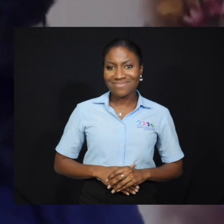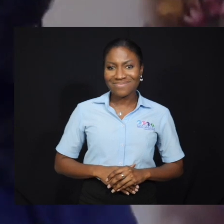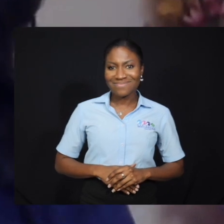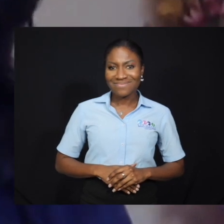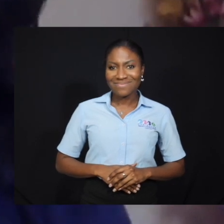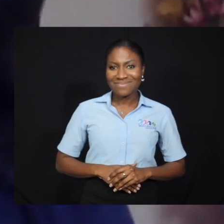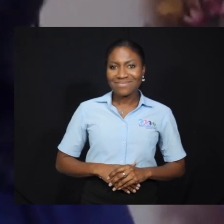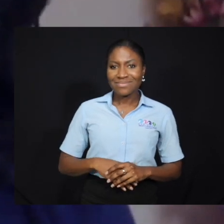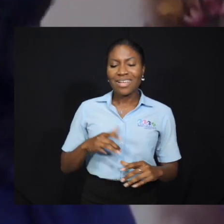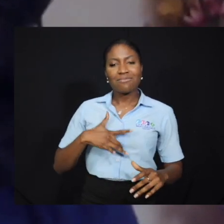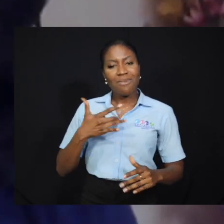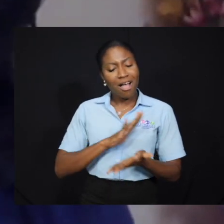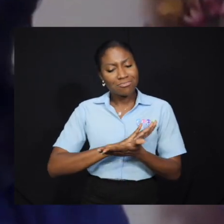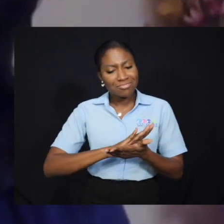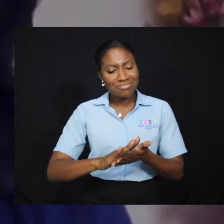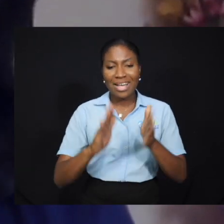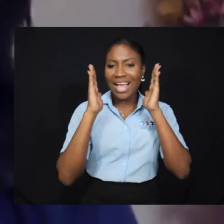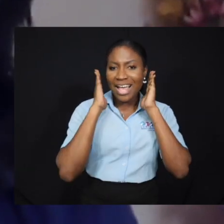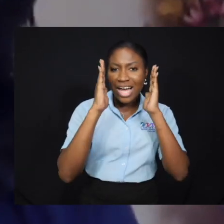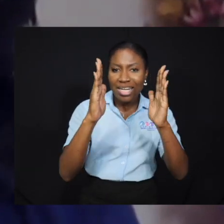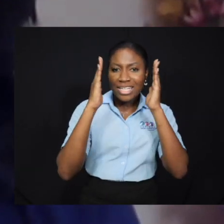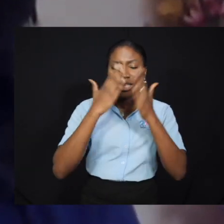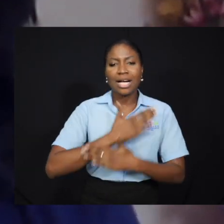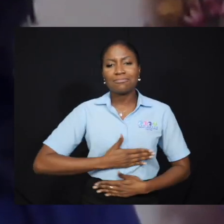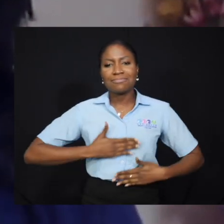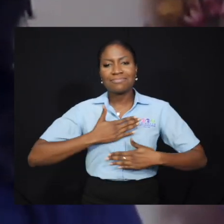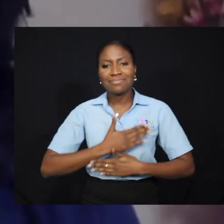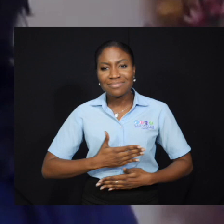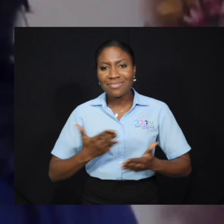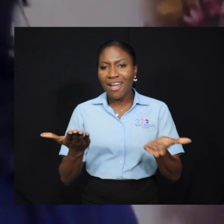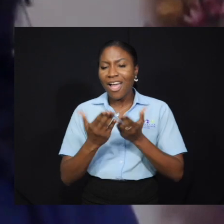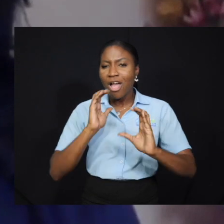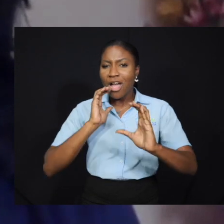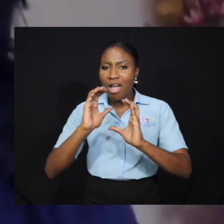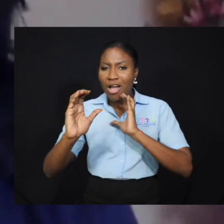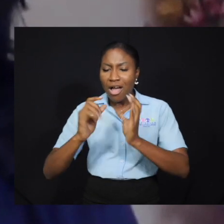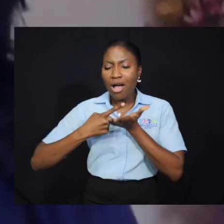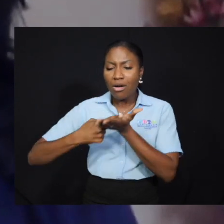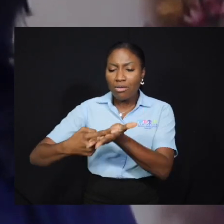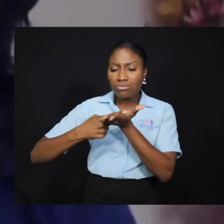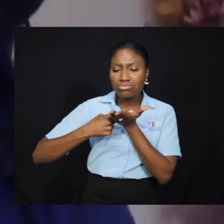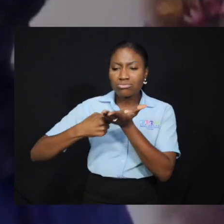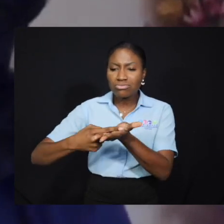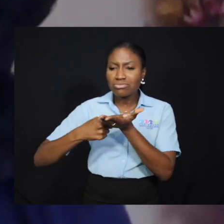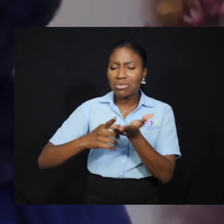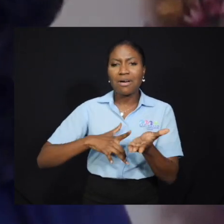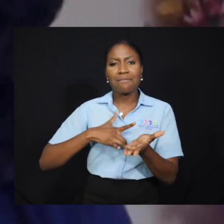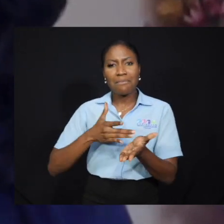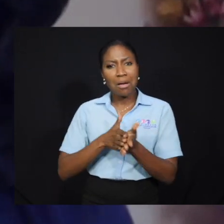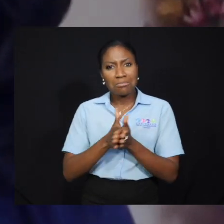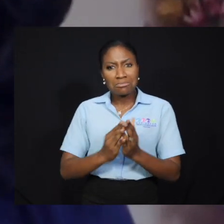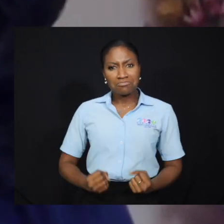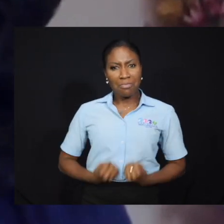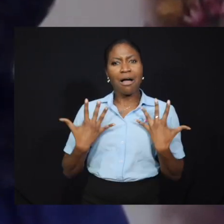this conversation. It's quite vivacious and very inspiring. In terms of our support to our